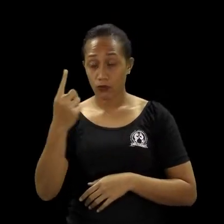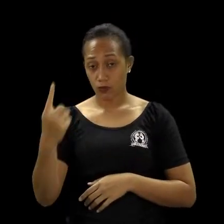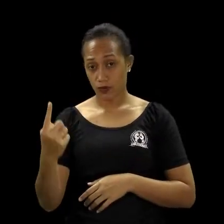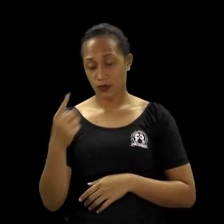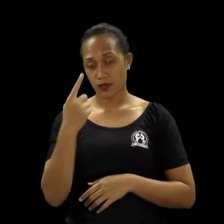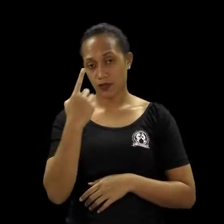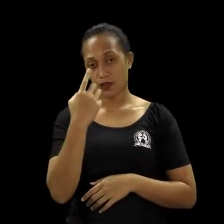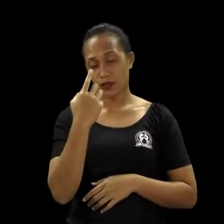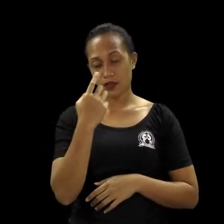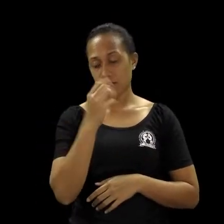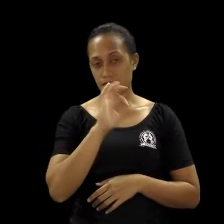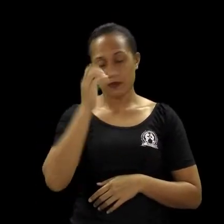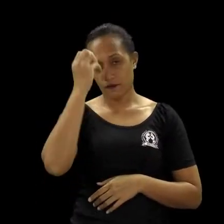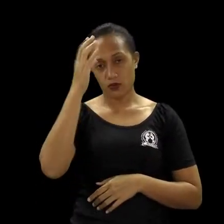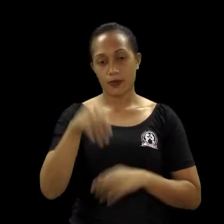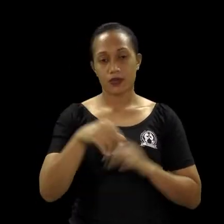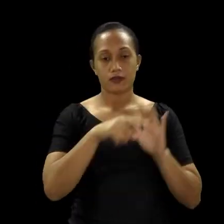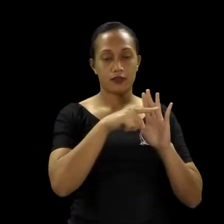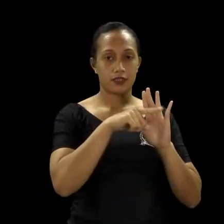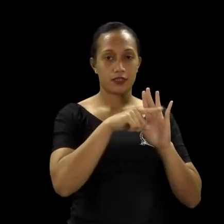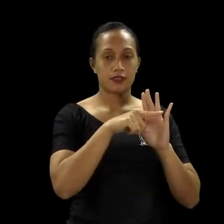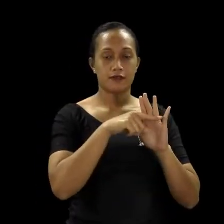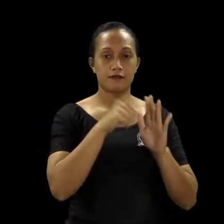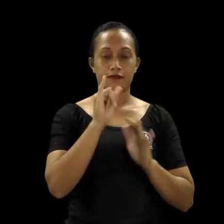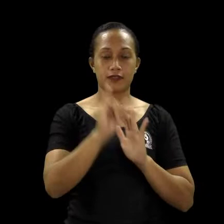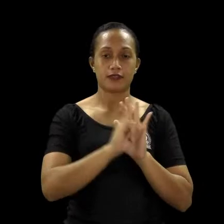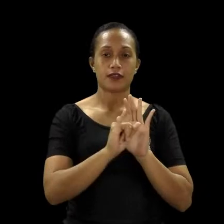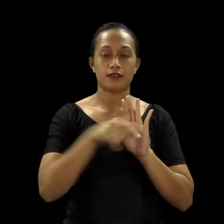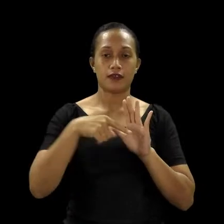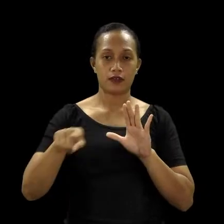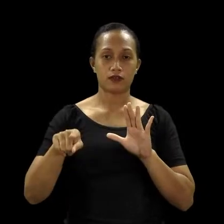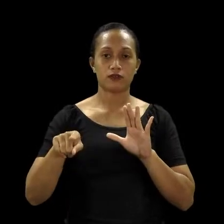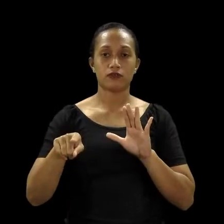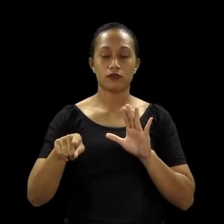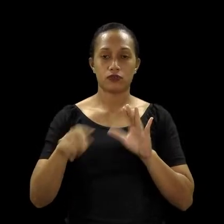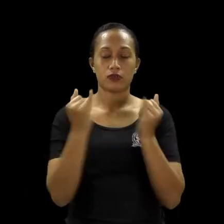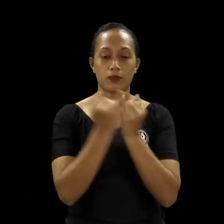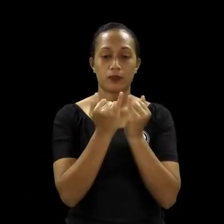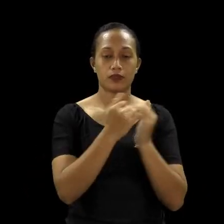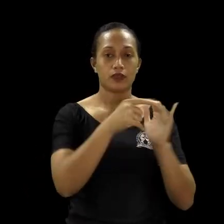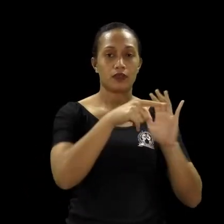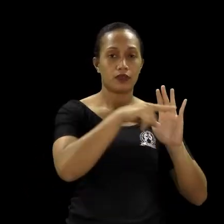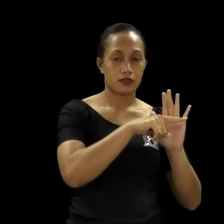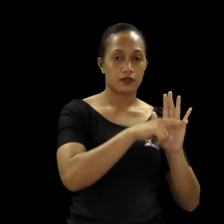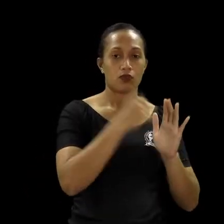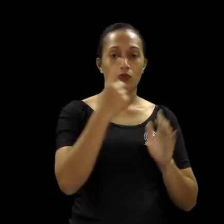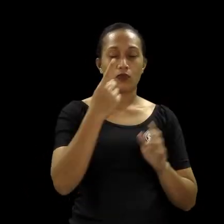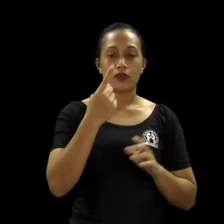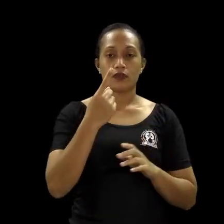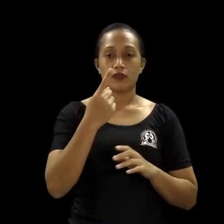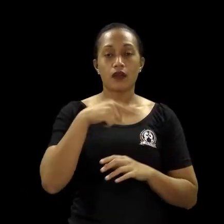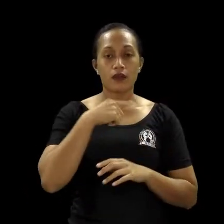136.41, and then we can't forget about the negative sign out here. So this whole thing computes to negative